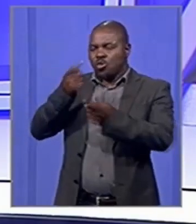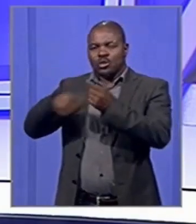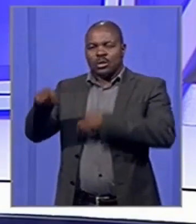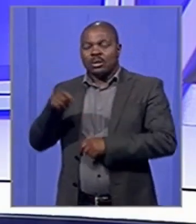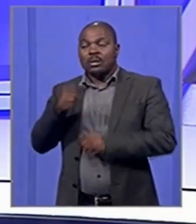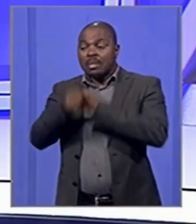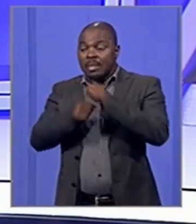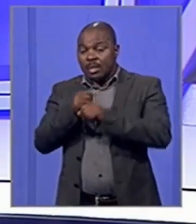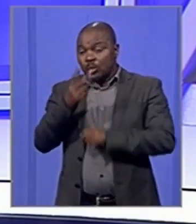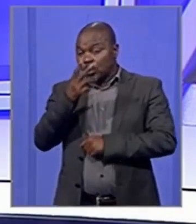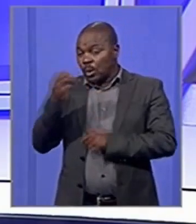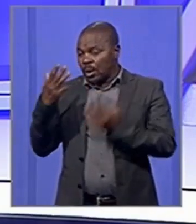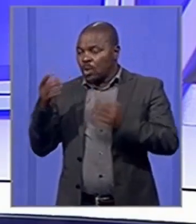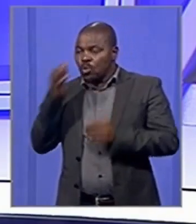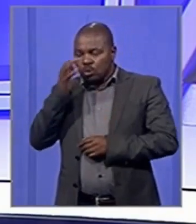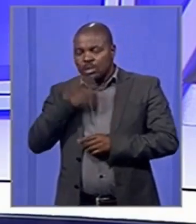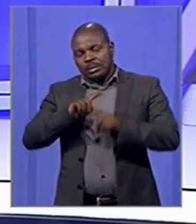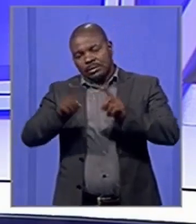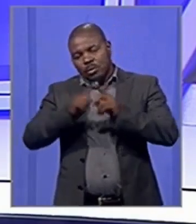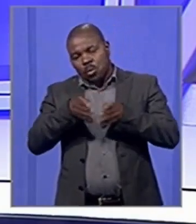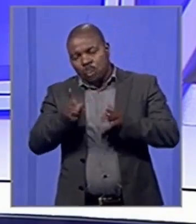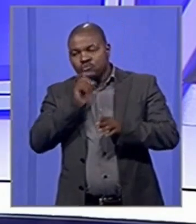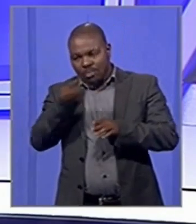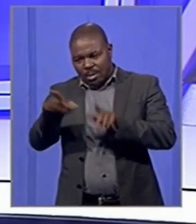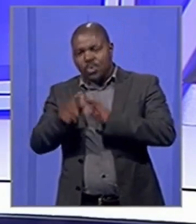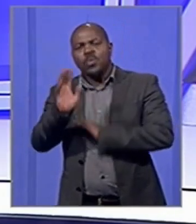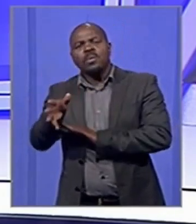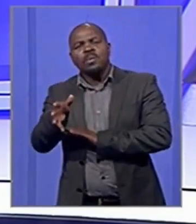hlaloswa hore o tla sebedisetswa merero e fapaneng.